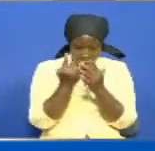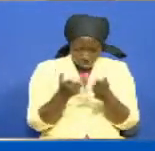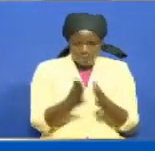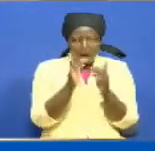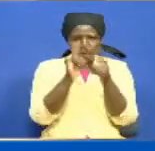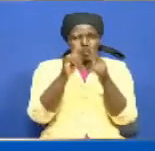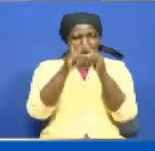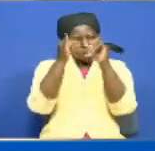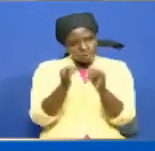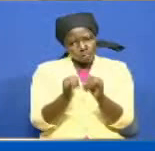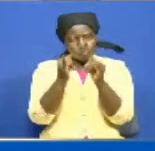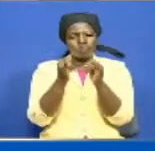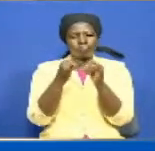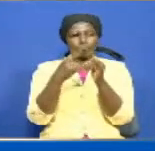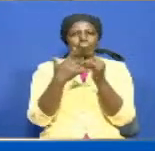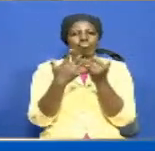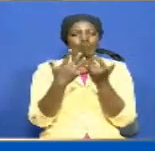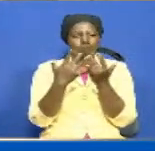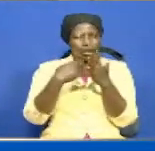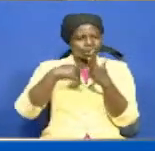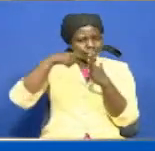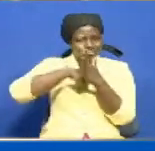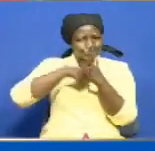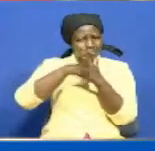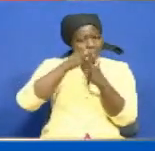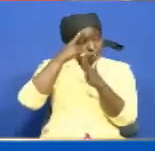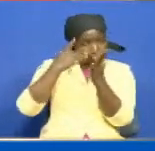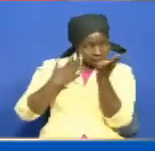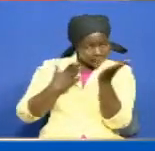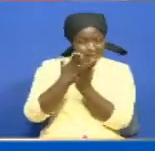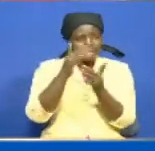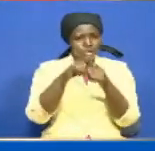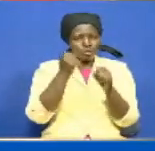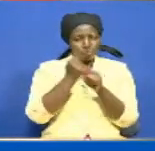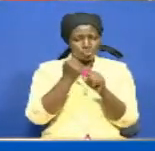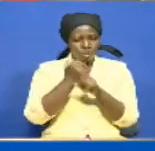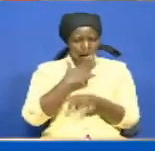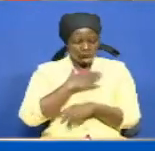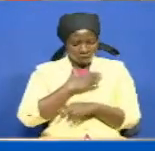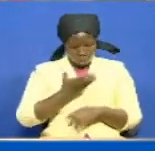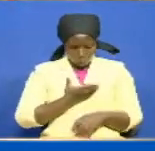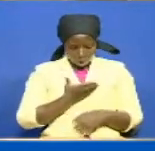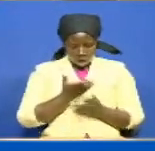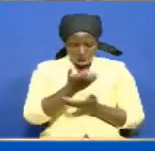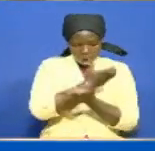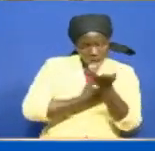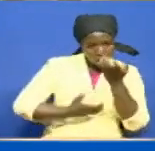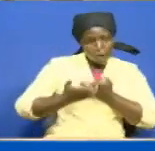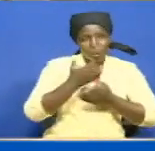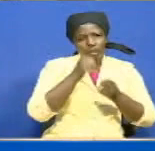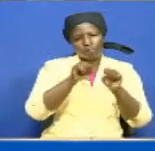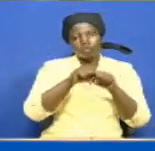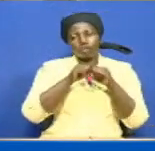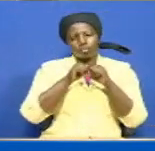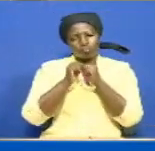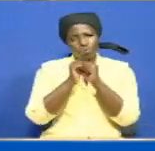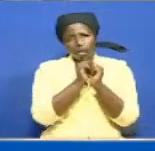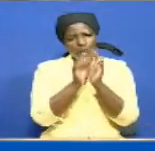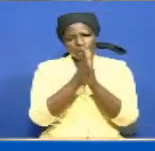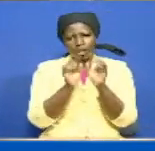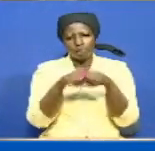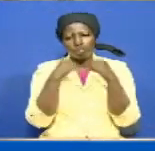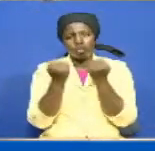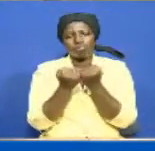more involved struggle for the right to conduct our own economic and social affairs, end of